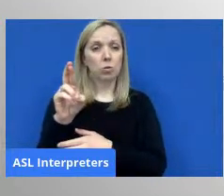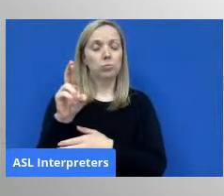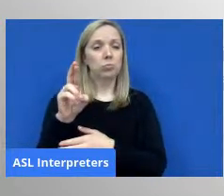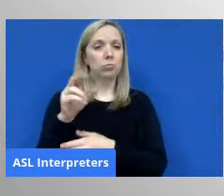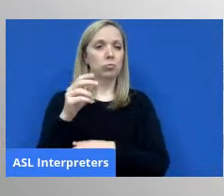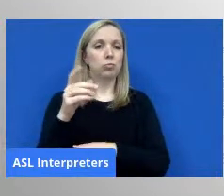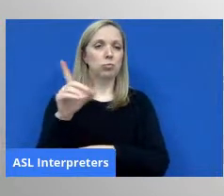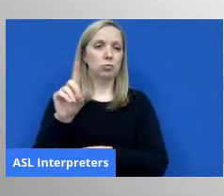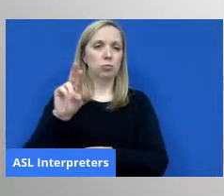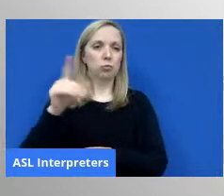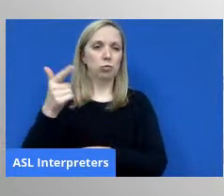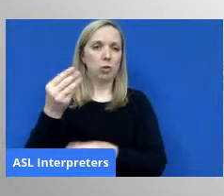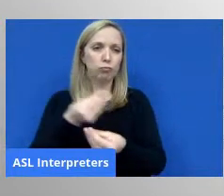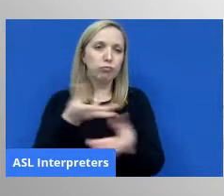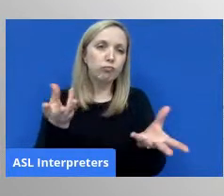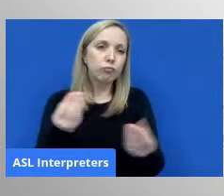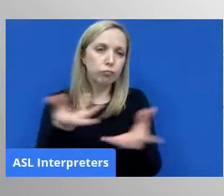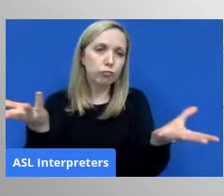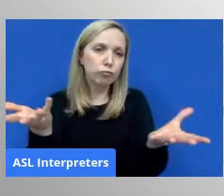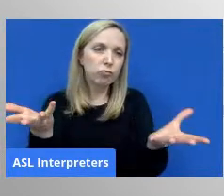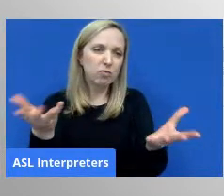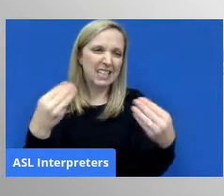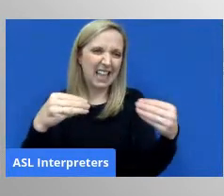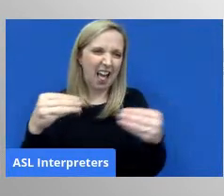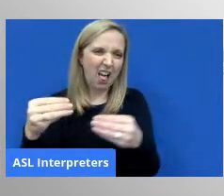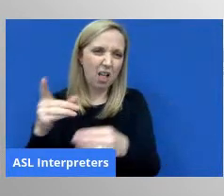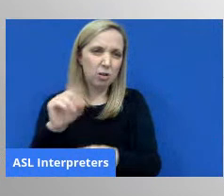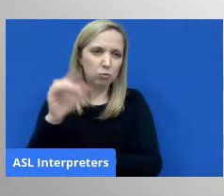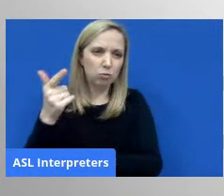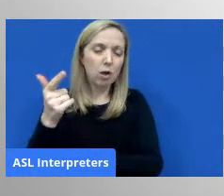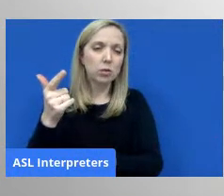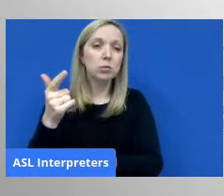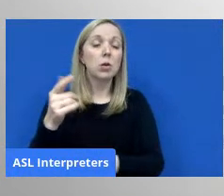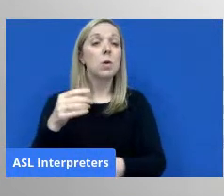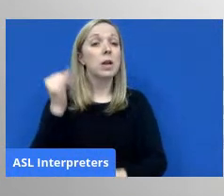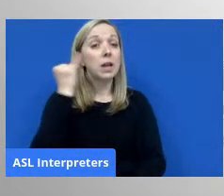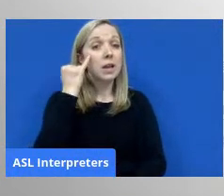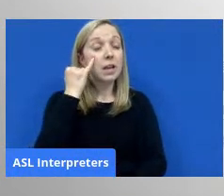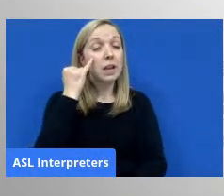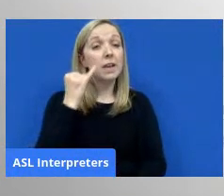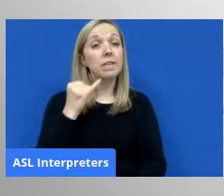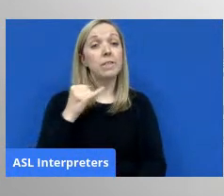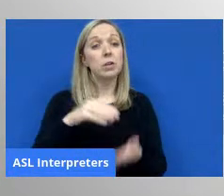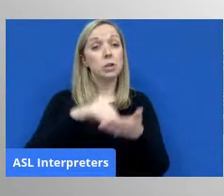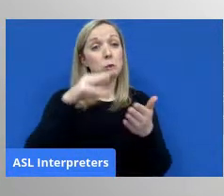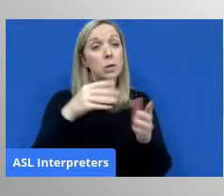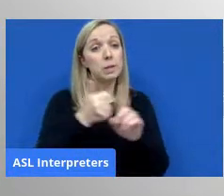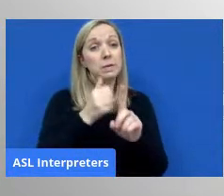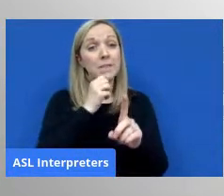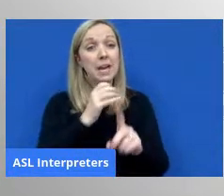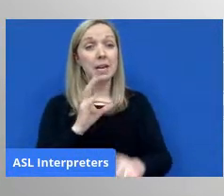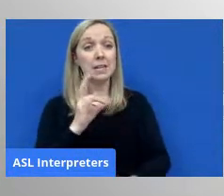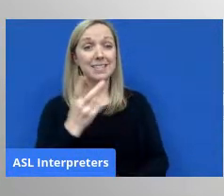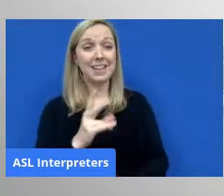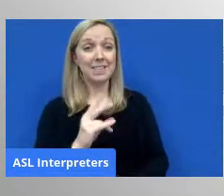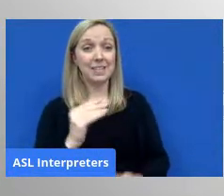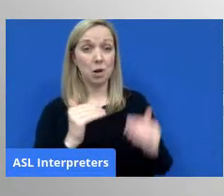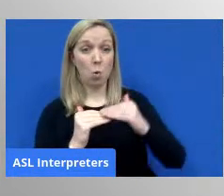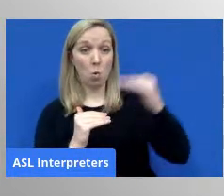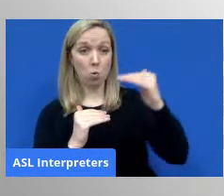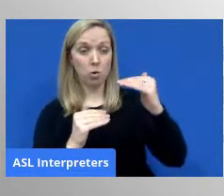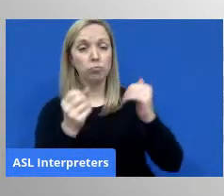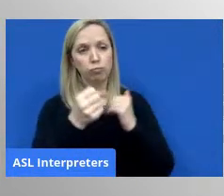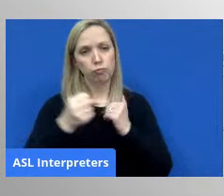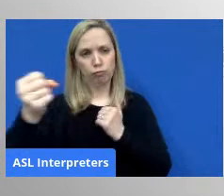Students who can be arrested and taken to jail if they are 17 and older. If they are 16 and under, they can be referred